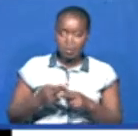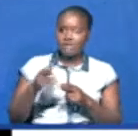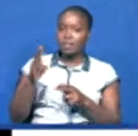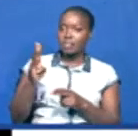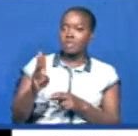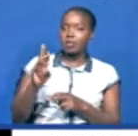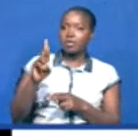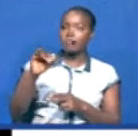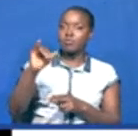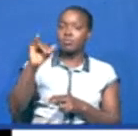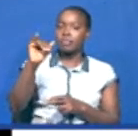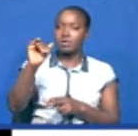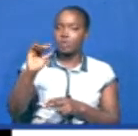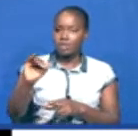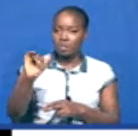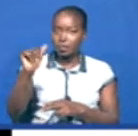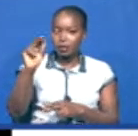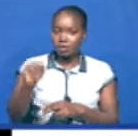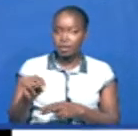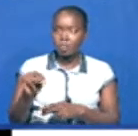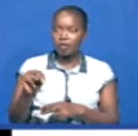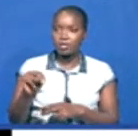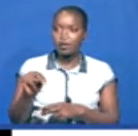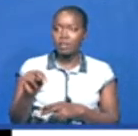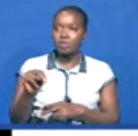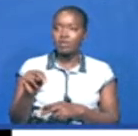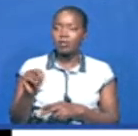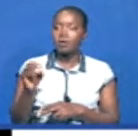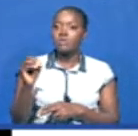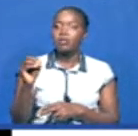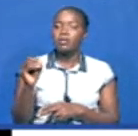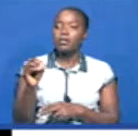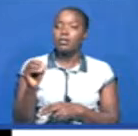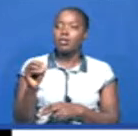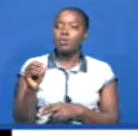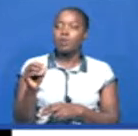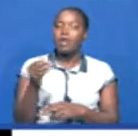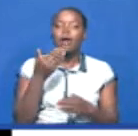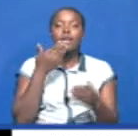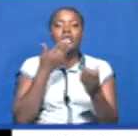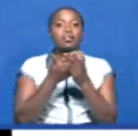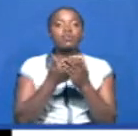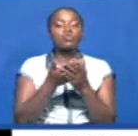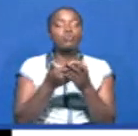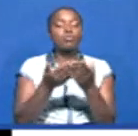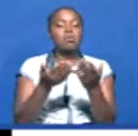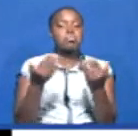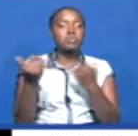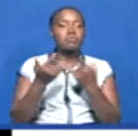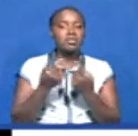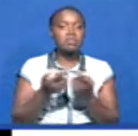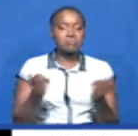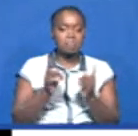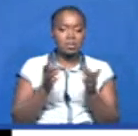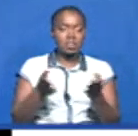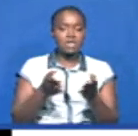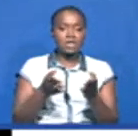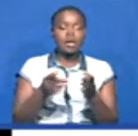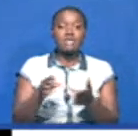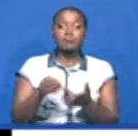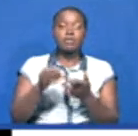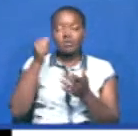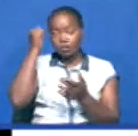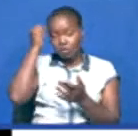Trade, State Department for Trade. Thank you for having us here, especially to commemorate the